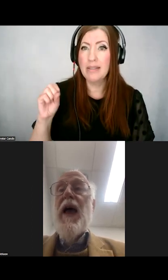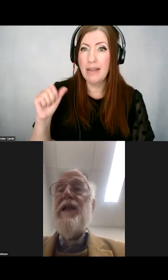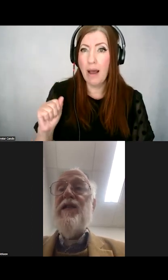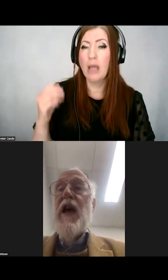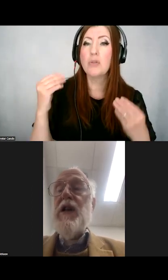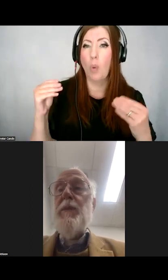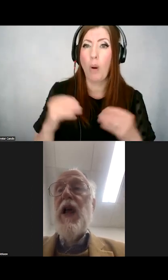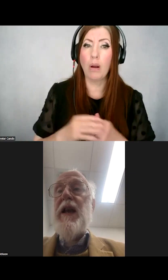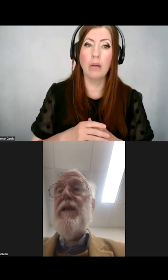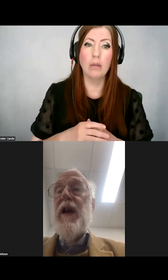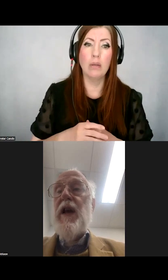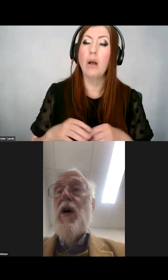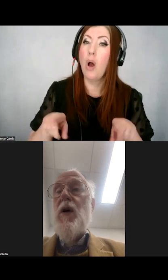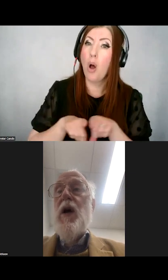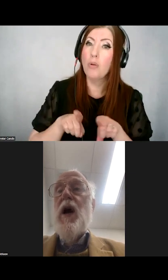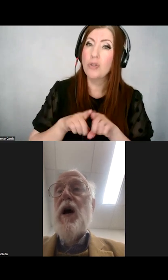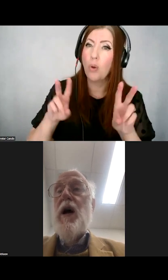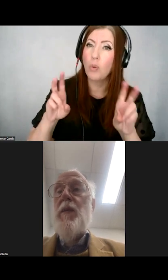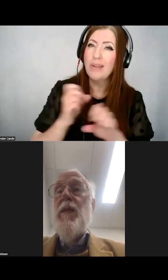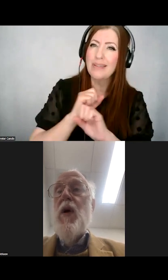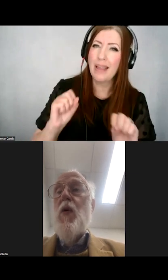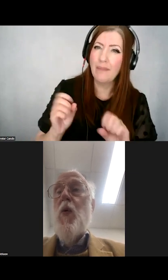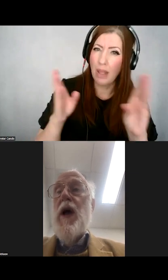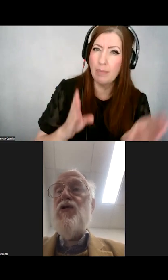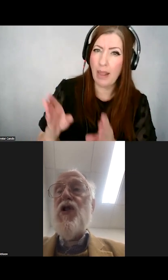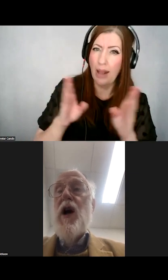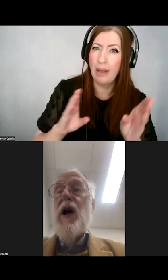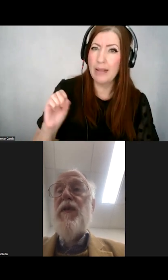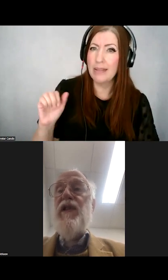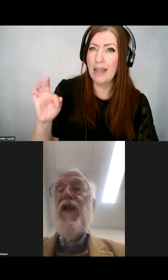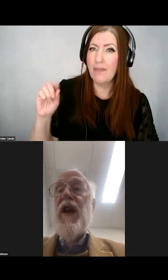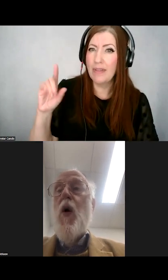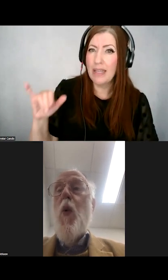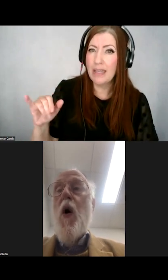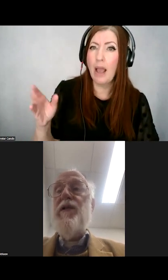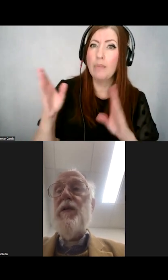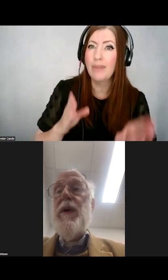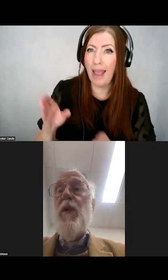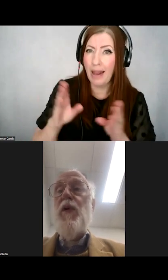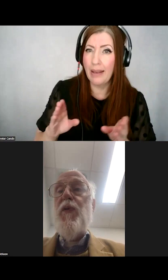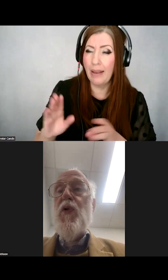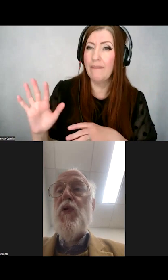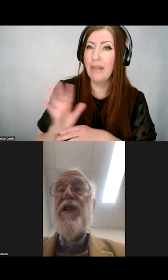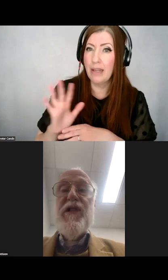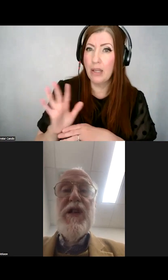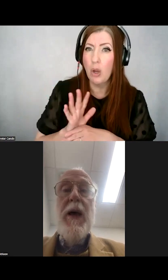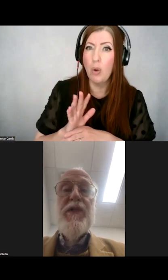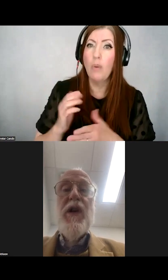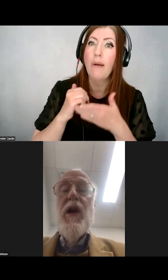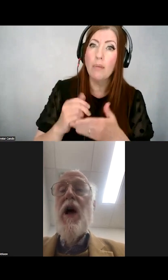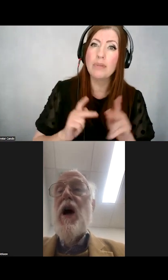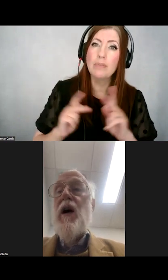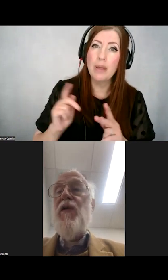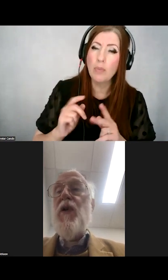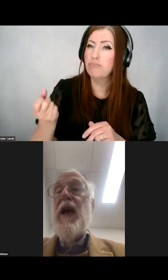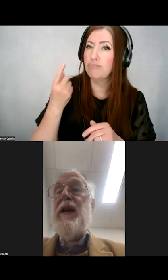Also, a safety planning video, which this video walks people through the